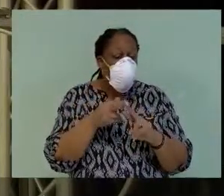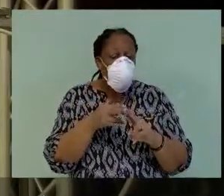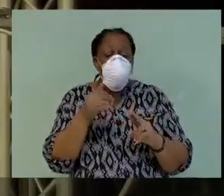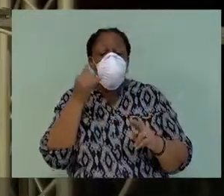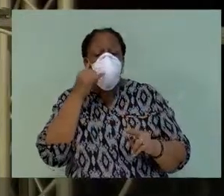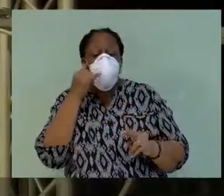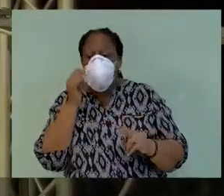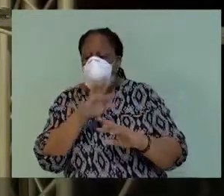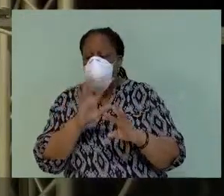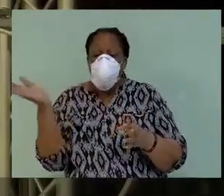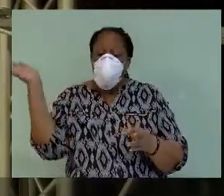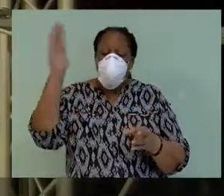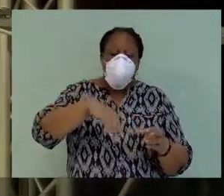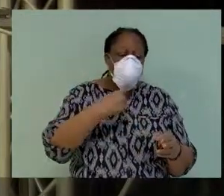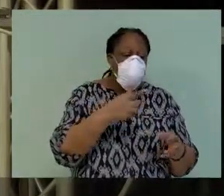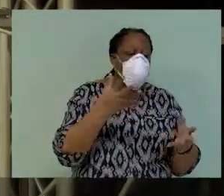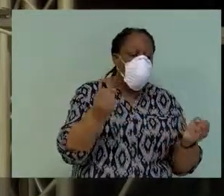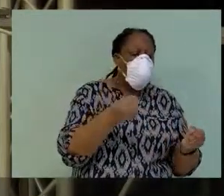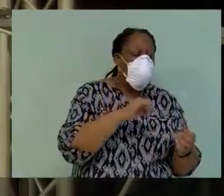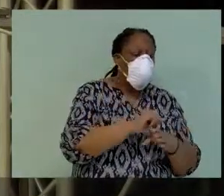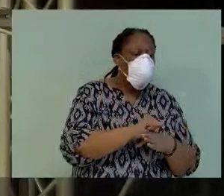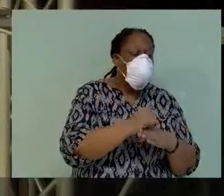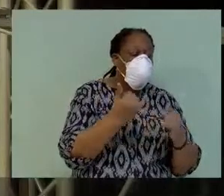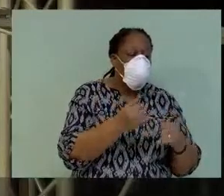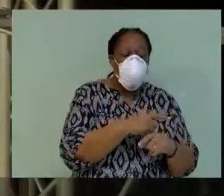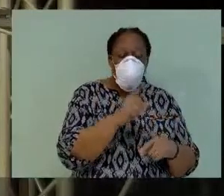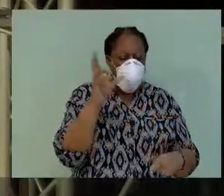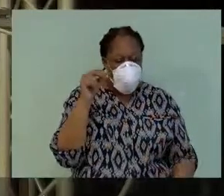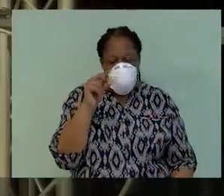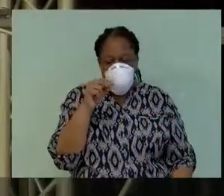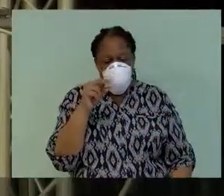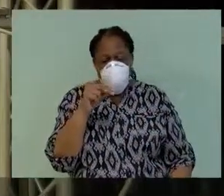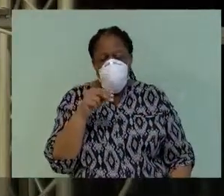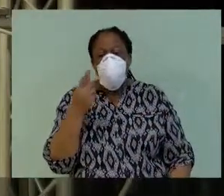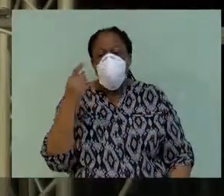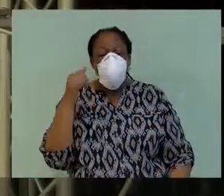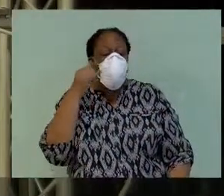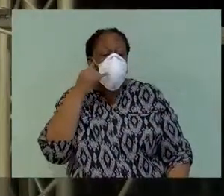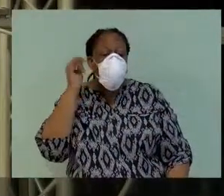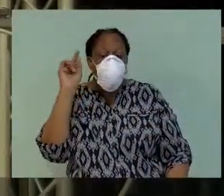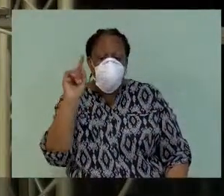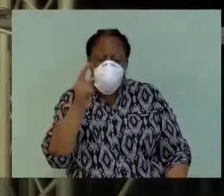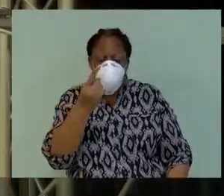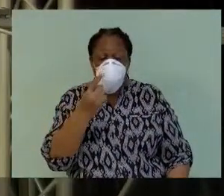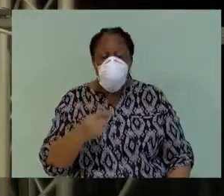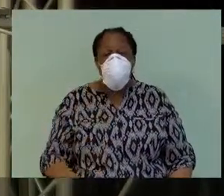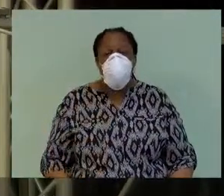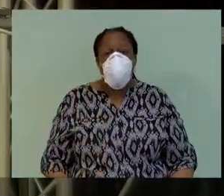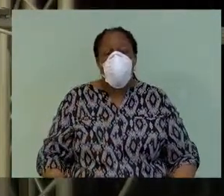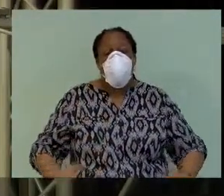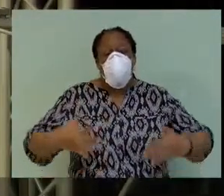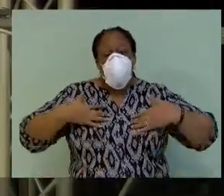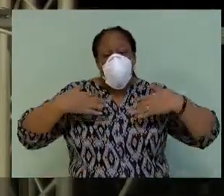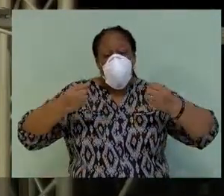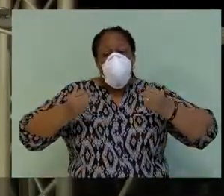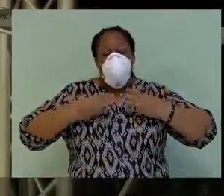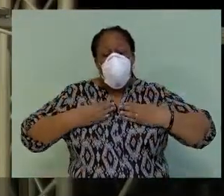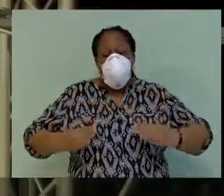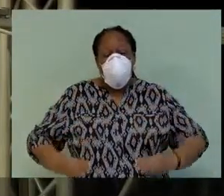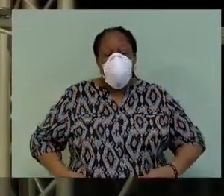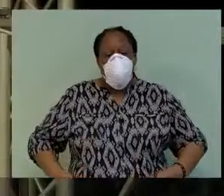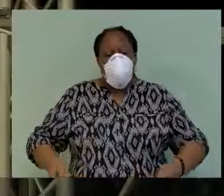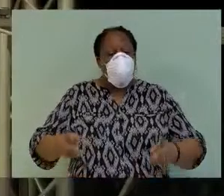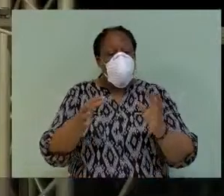information. We are aware that health, of course, a healthy body is